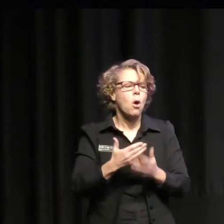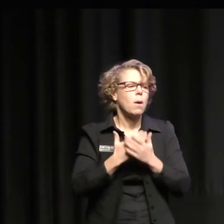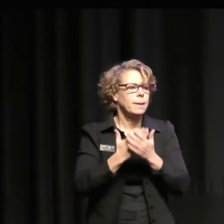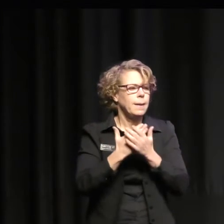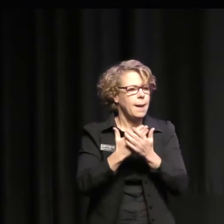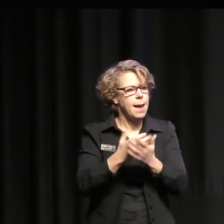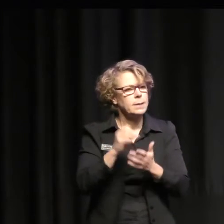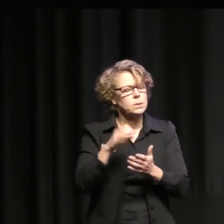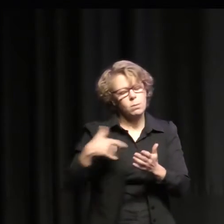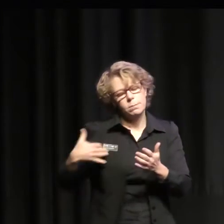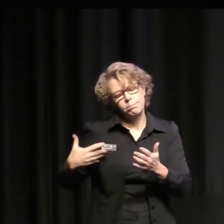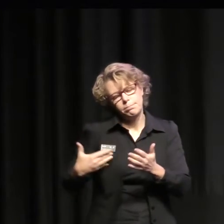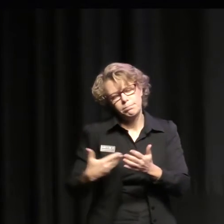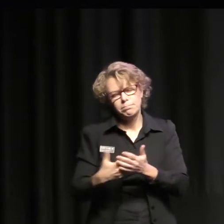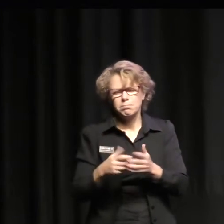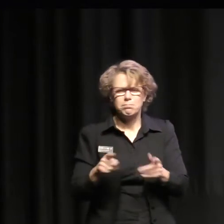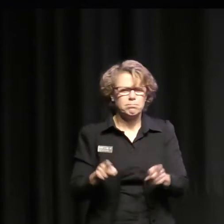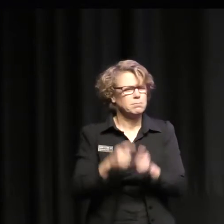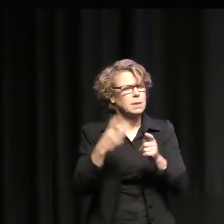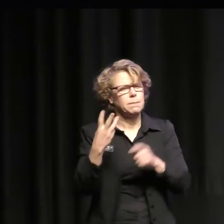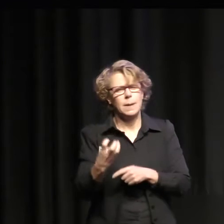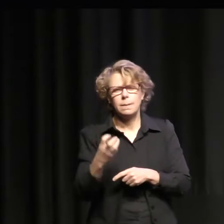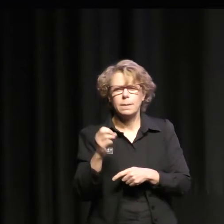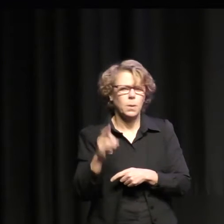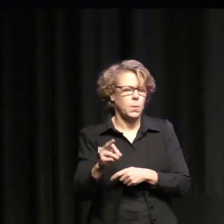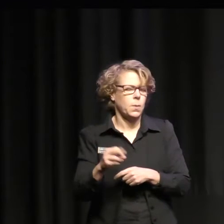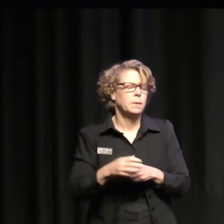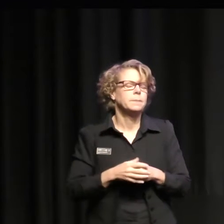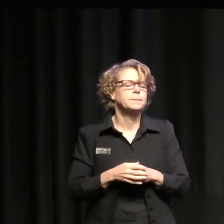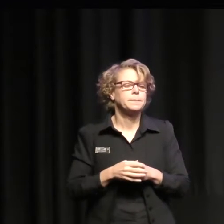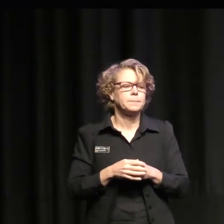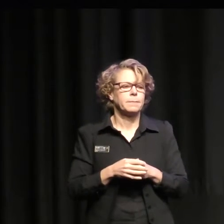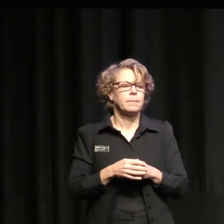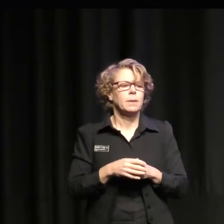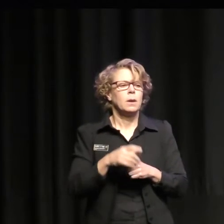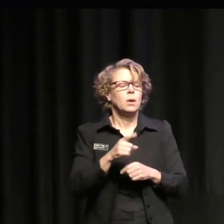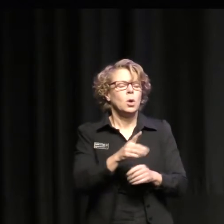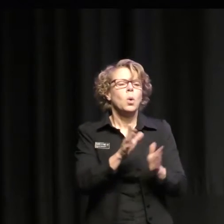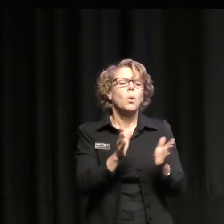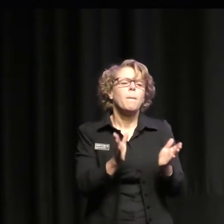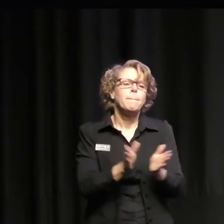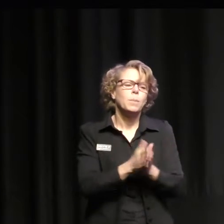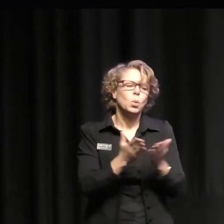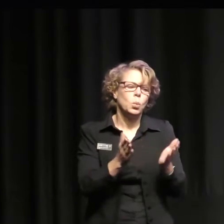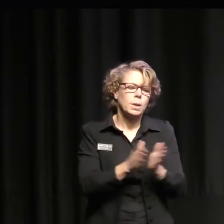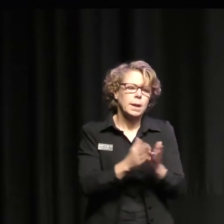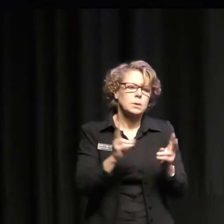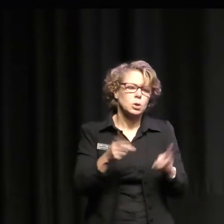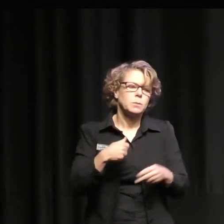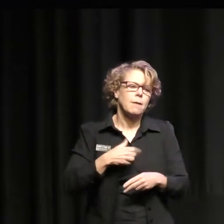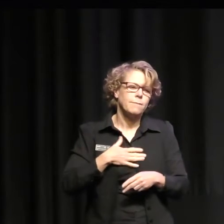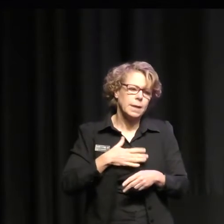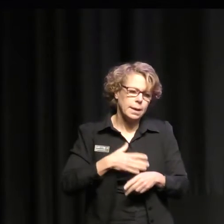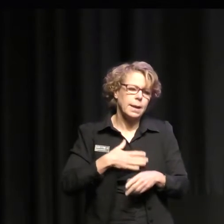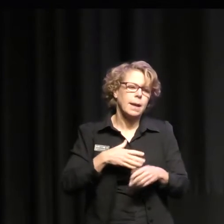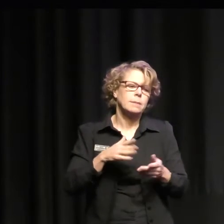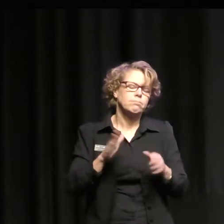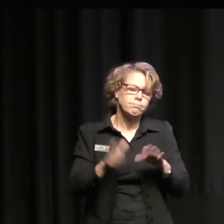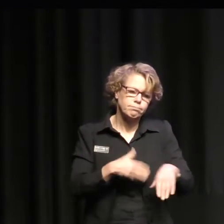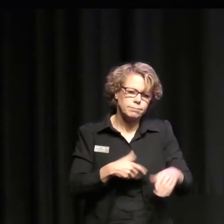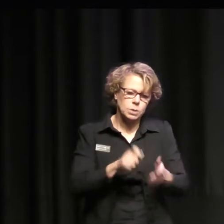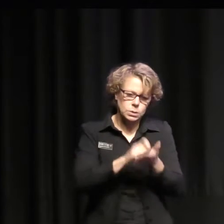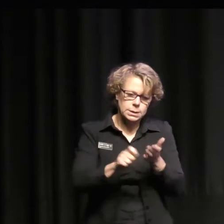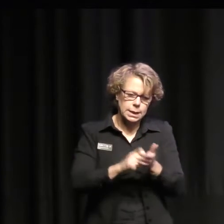for probably 30 years. And the book that I wanted to produce in 2011 was